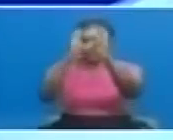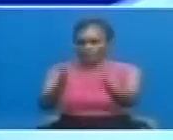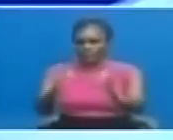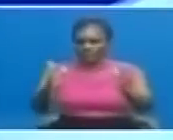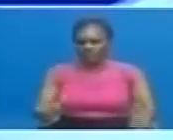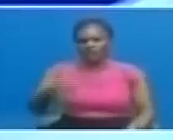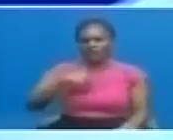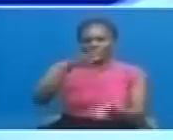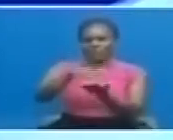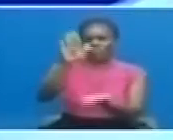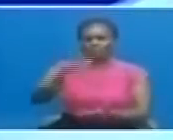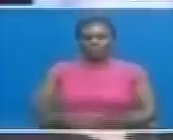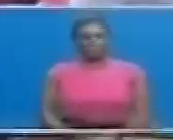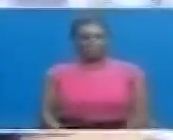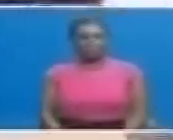story.